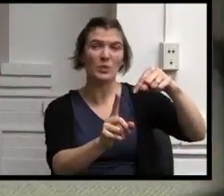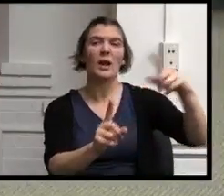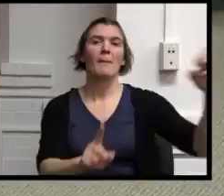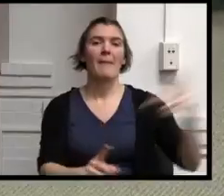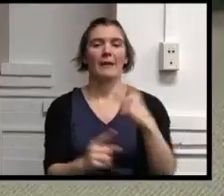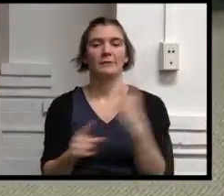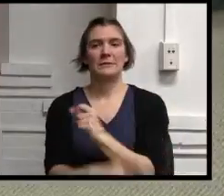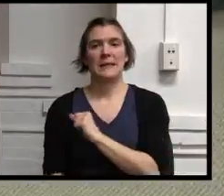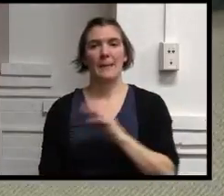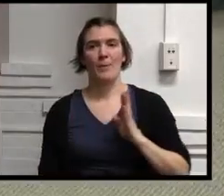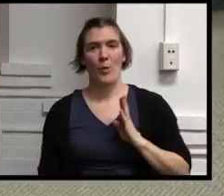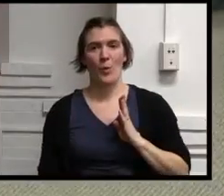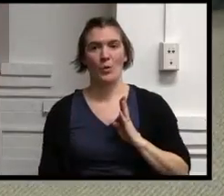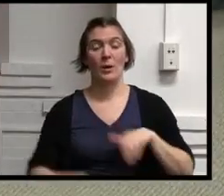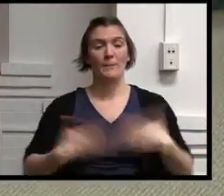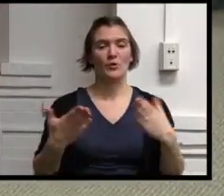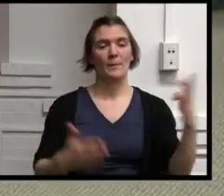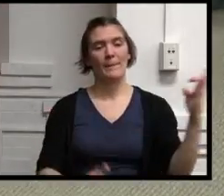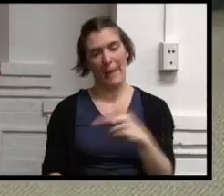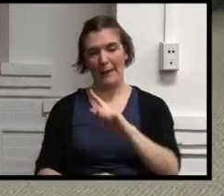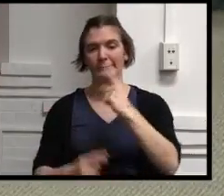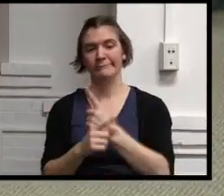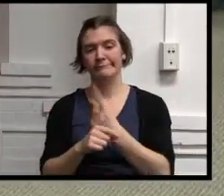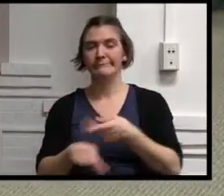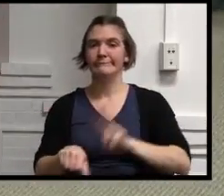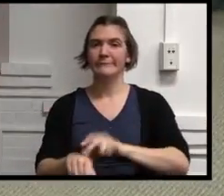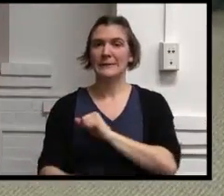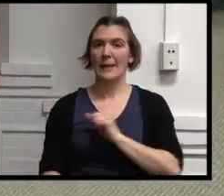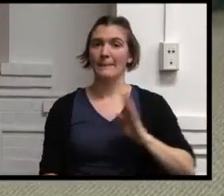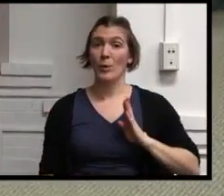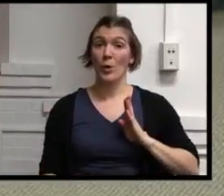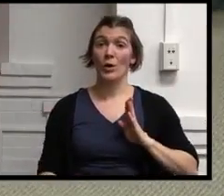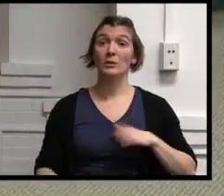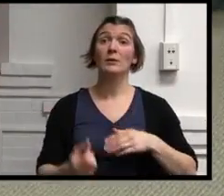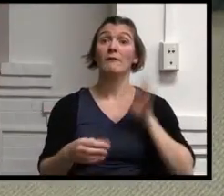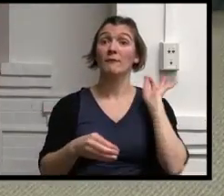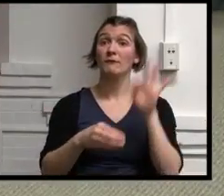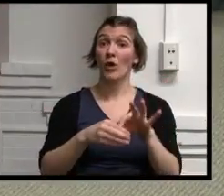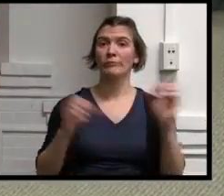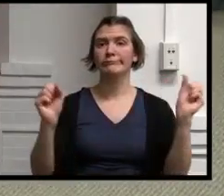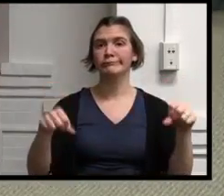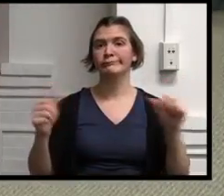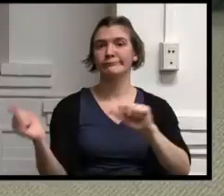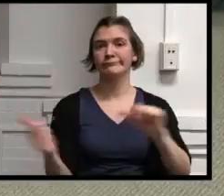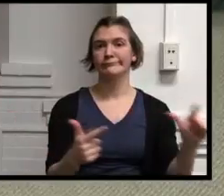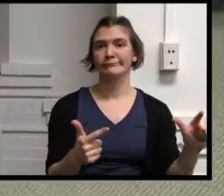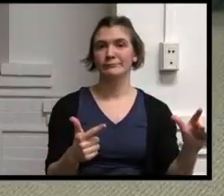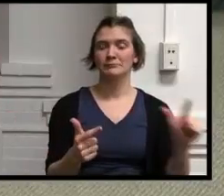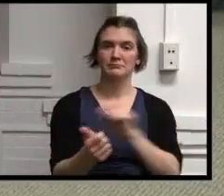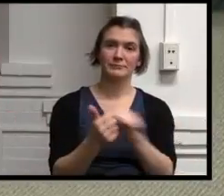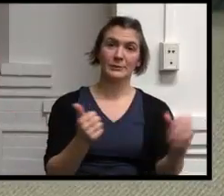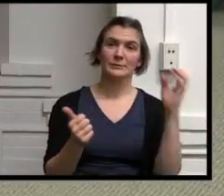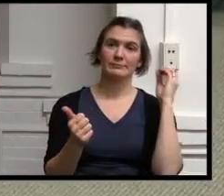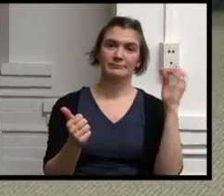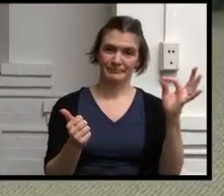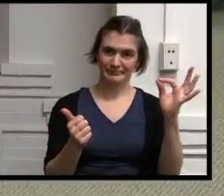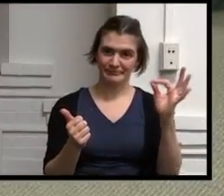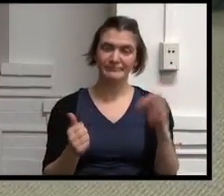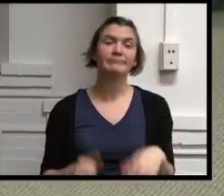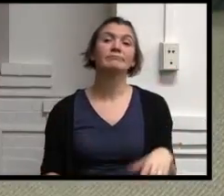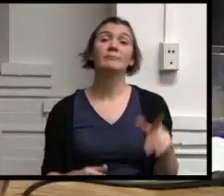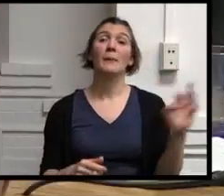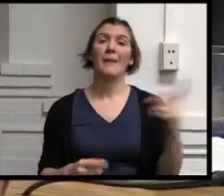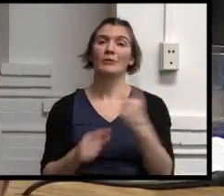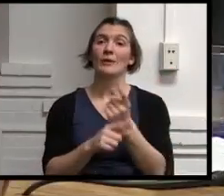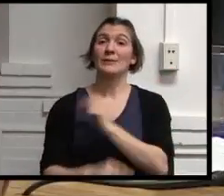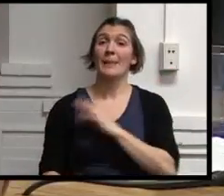to adjourn as liquor commissioners. So moved. Motion to adjourn as liquor commissioners. All those in favor, please say aye. Aye. Aye. Anybody opposed or abstaining? That carries